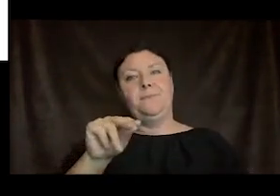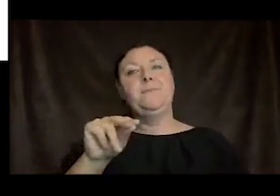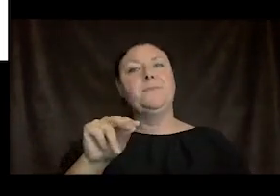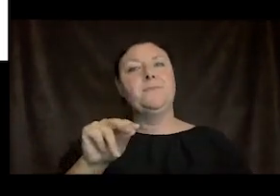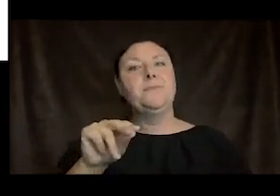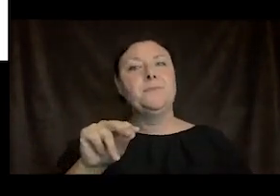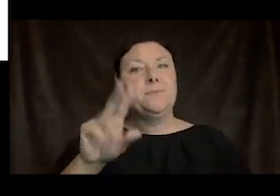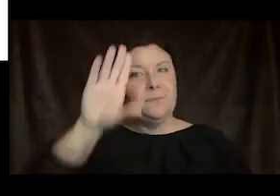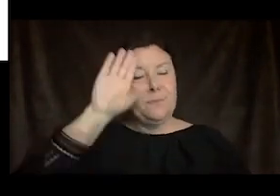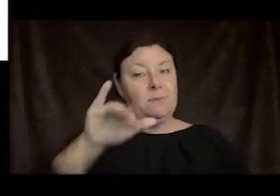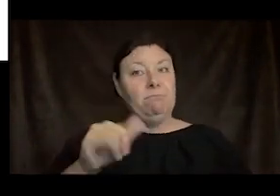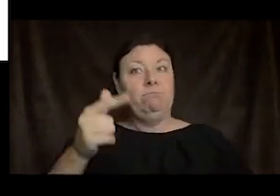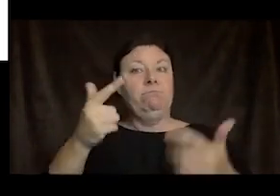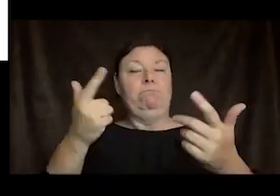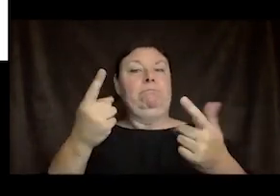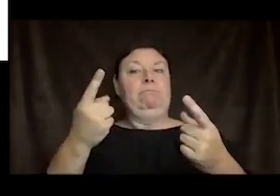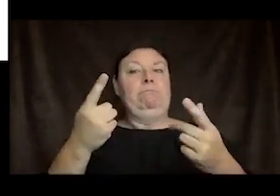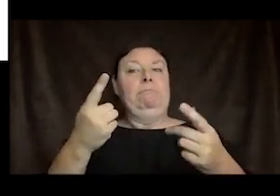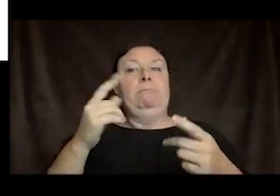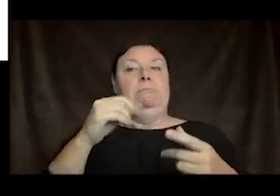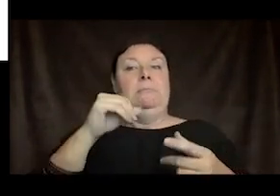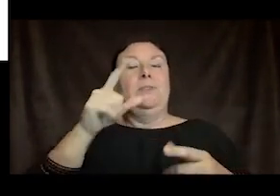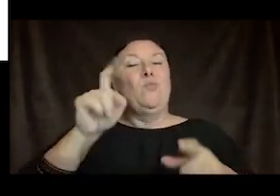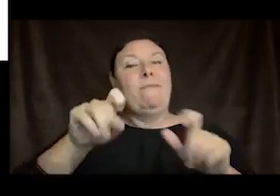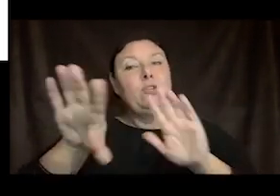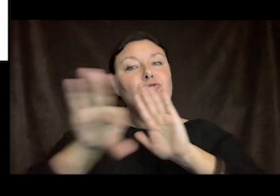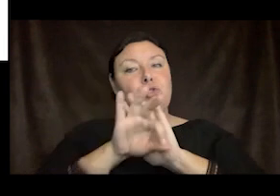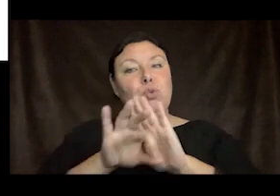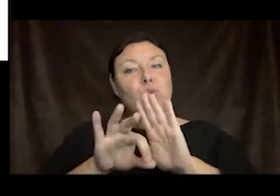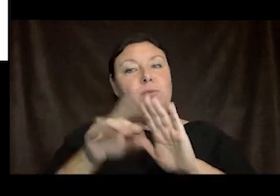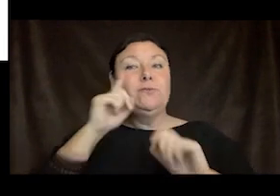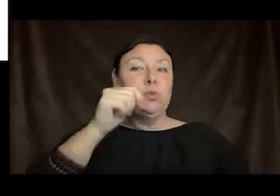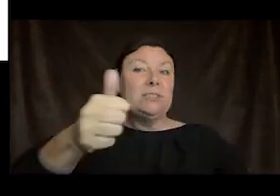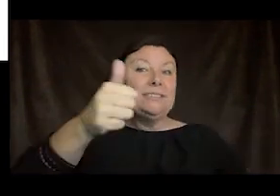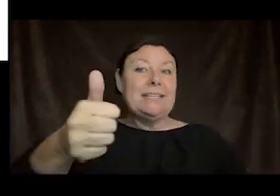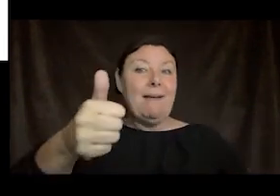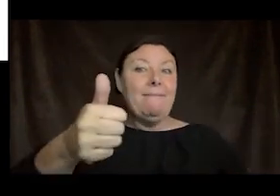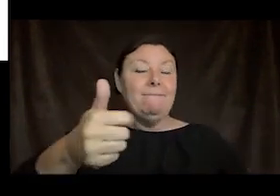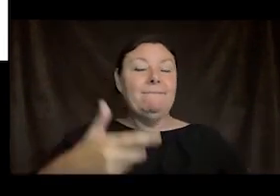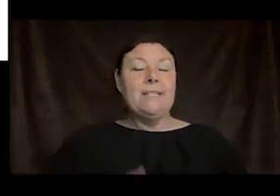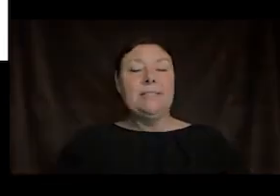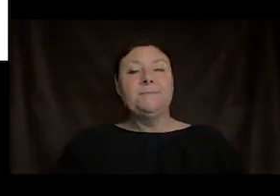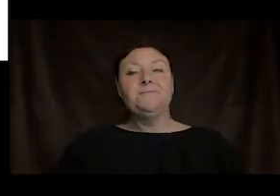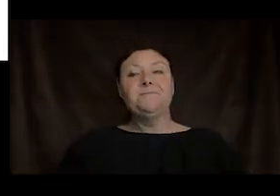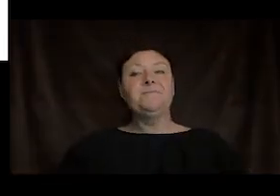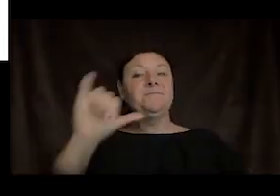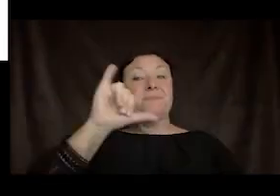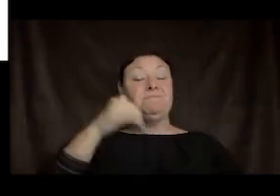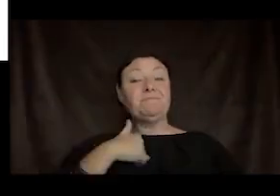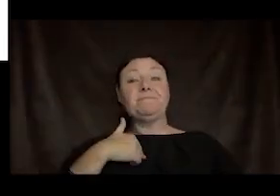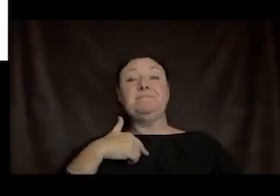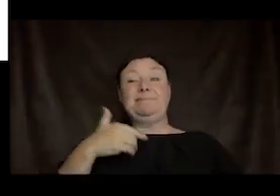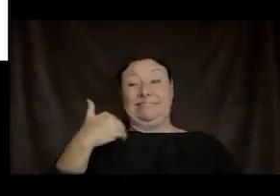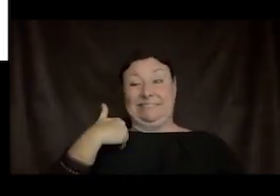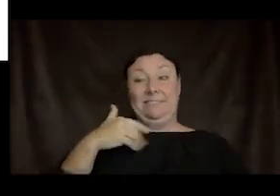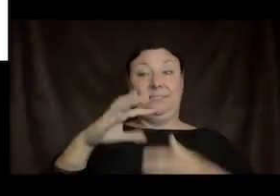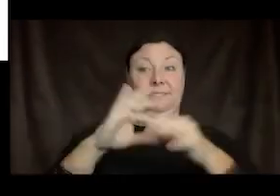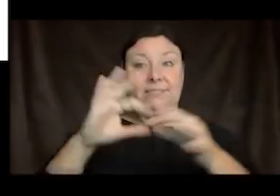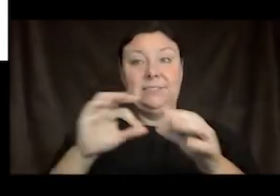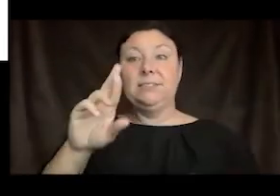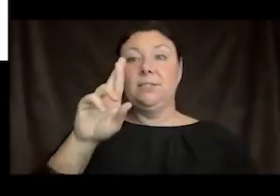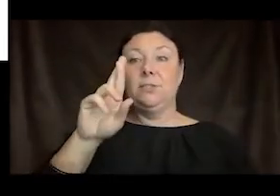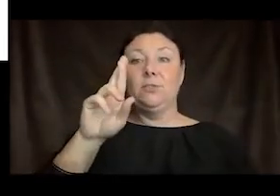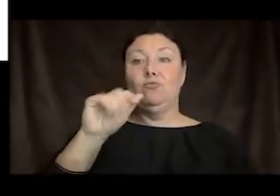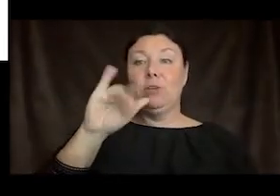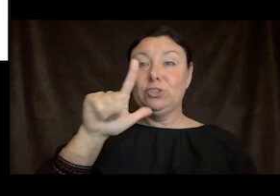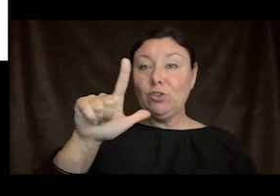real consequences to that. And so all of us have to choose for ourselves, which is why when I started off, I talked about racial literacy